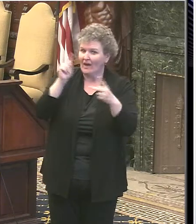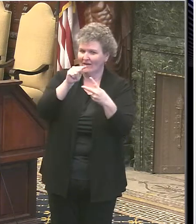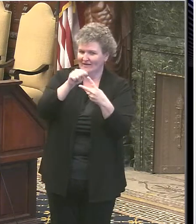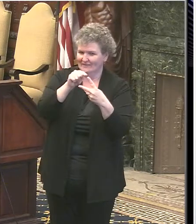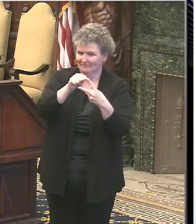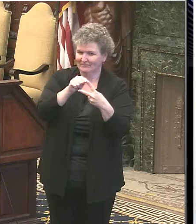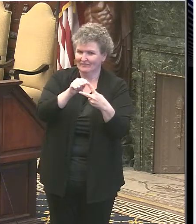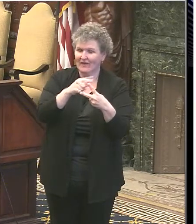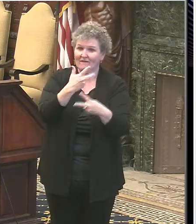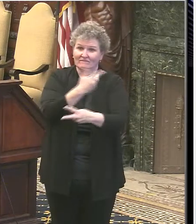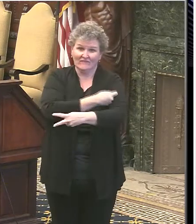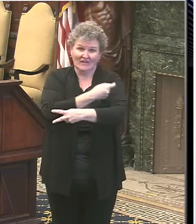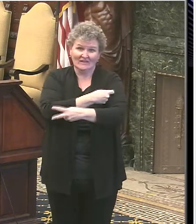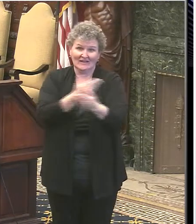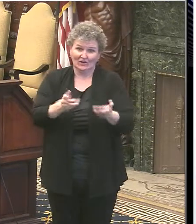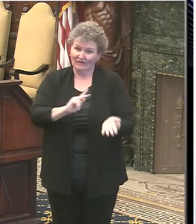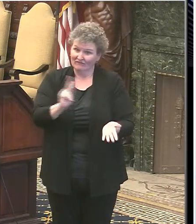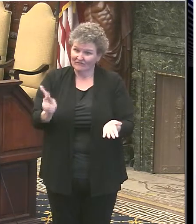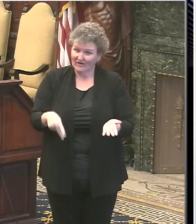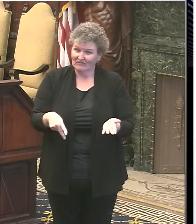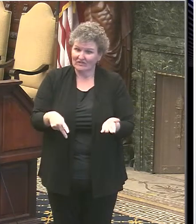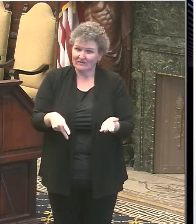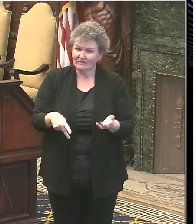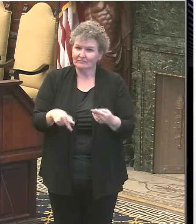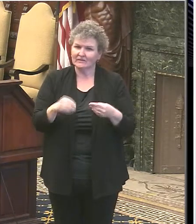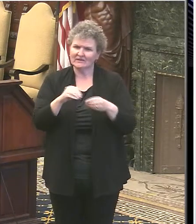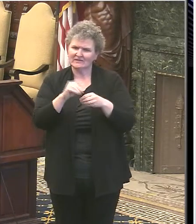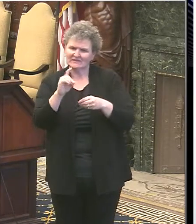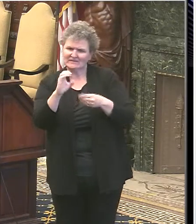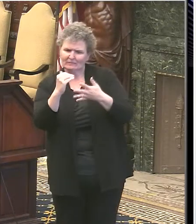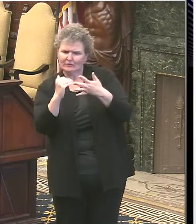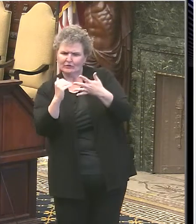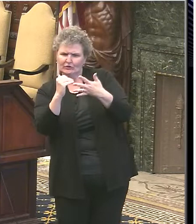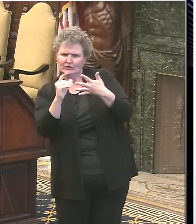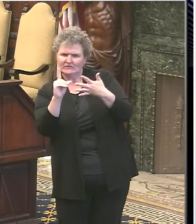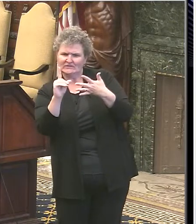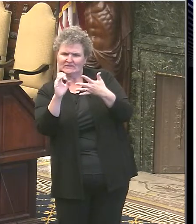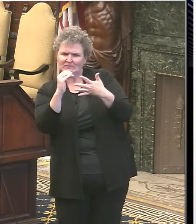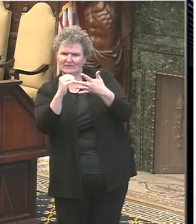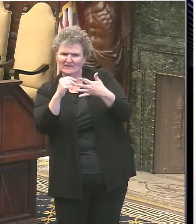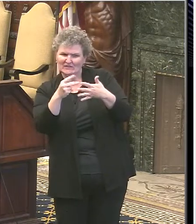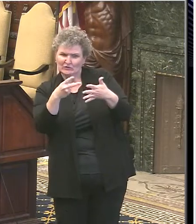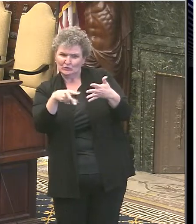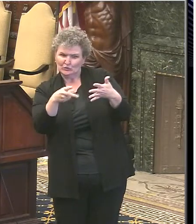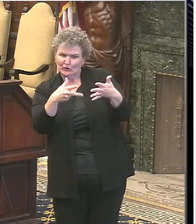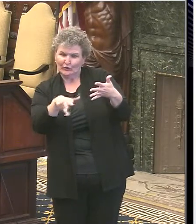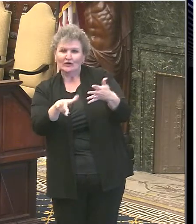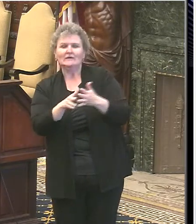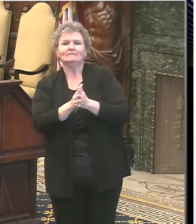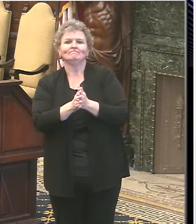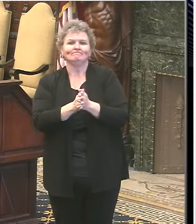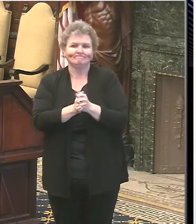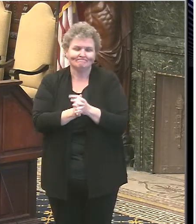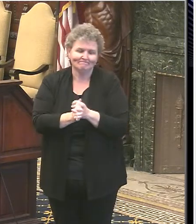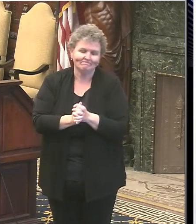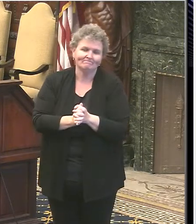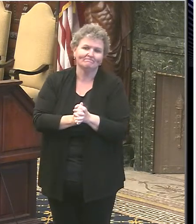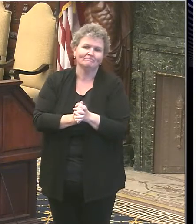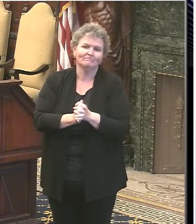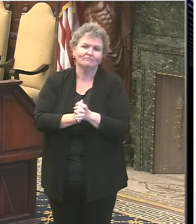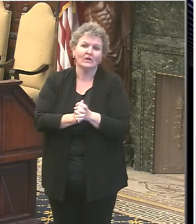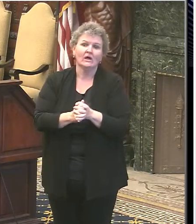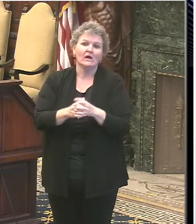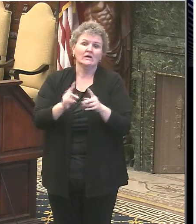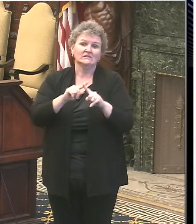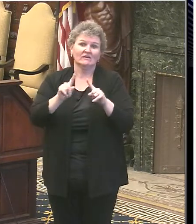vaccinating here in Philadelphia in mid-December, maybe less than 3 weeks away from today. Now, our first allocation of